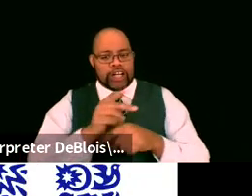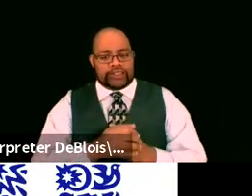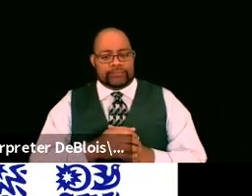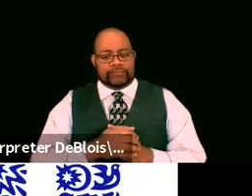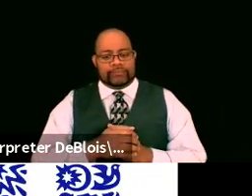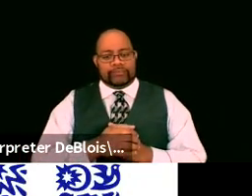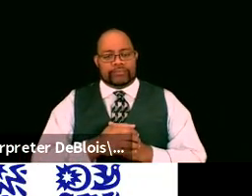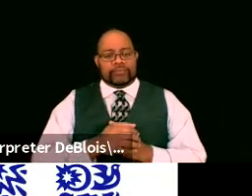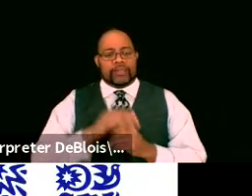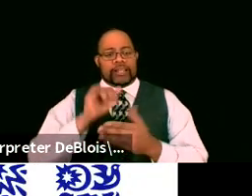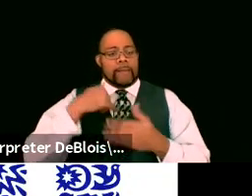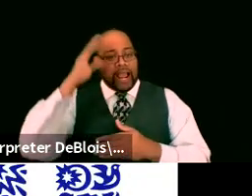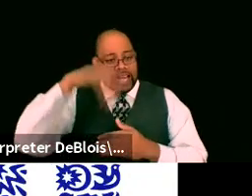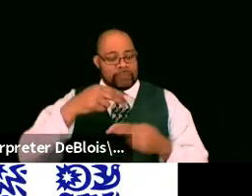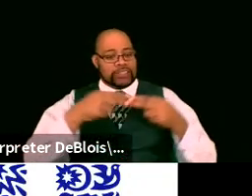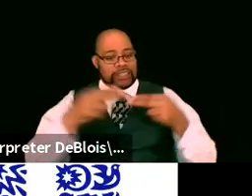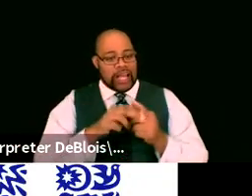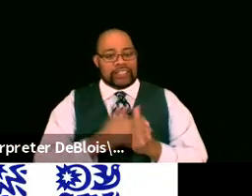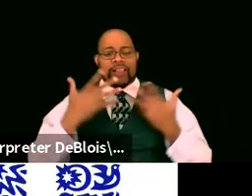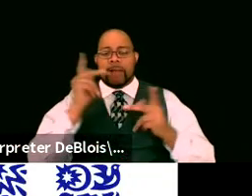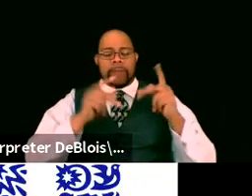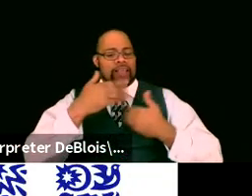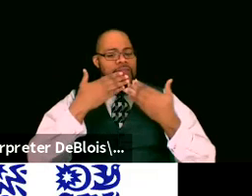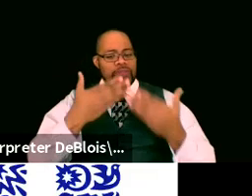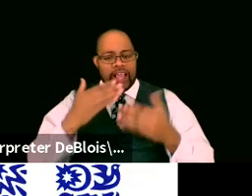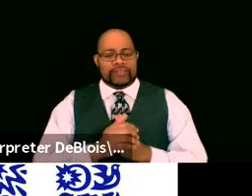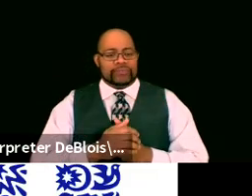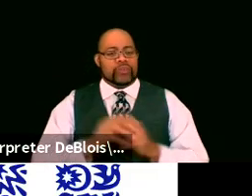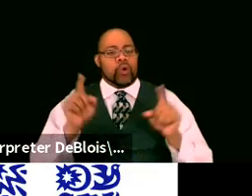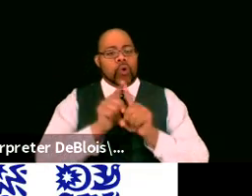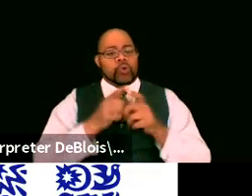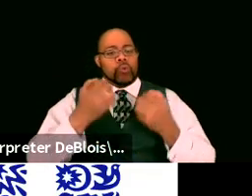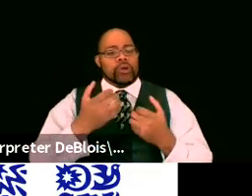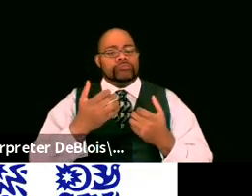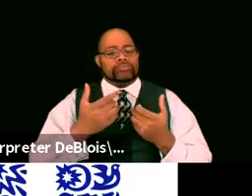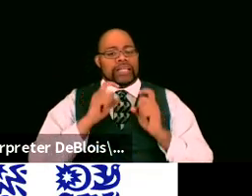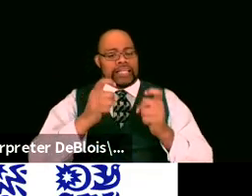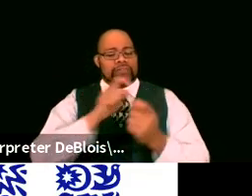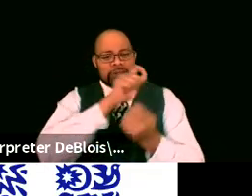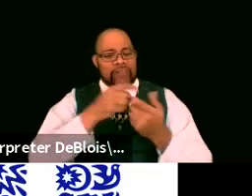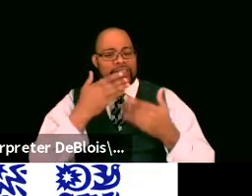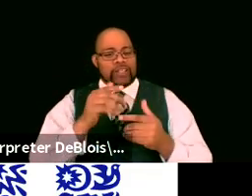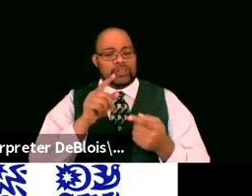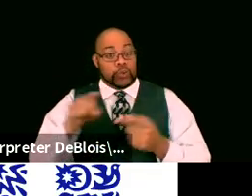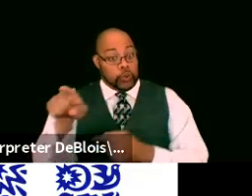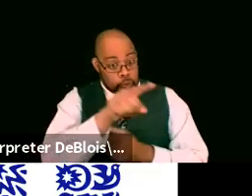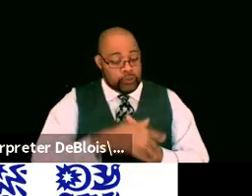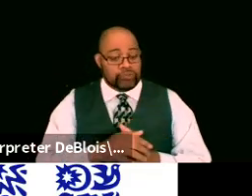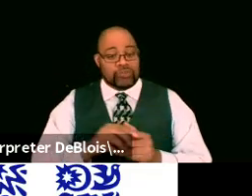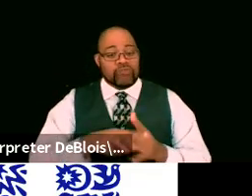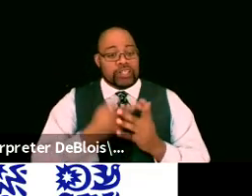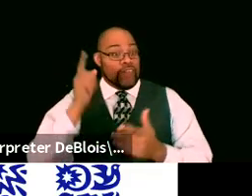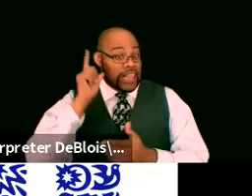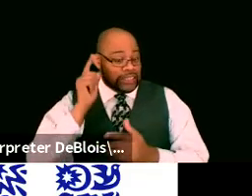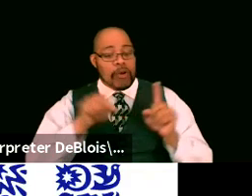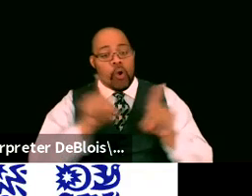So this is my acknowledgement slide. There are a lot of people to thank. I'd also like to extend a particular thanks to you, originally just for listening,